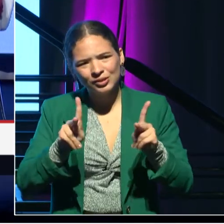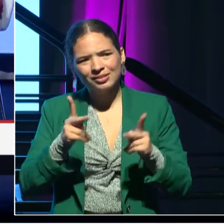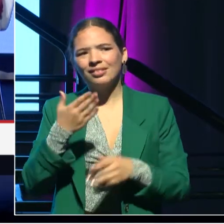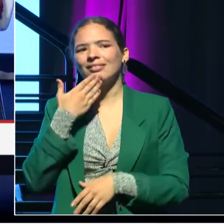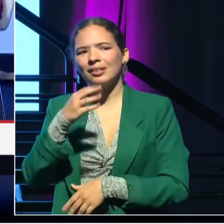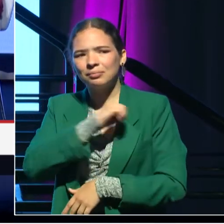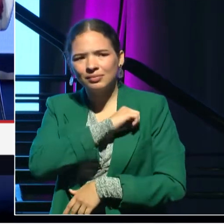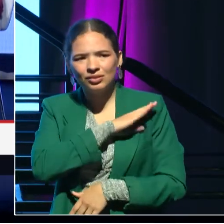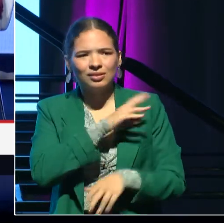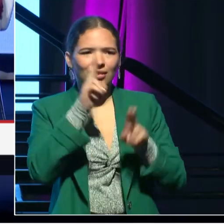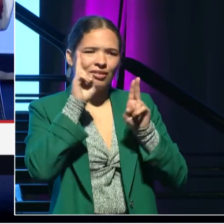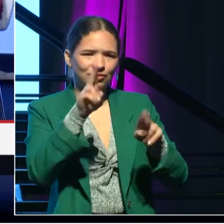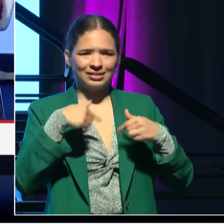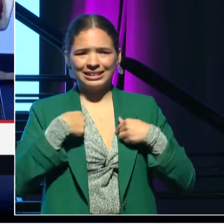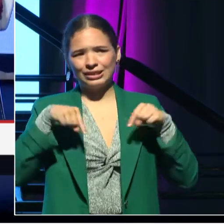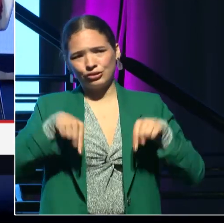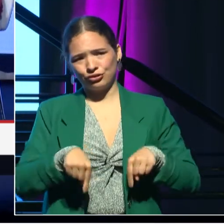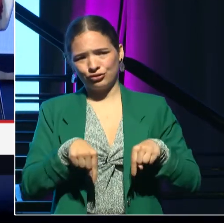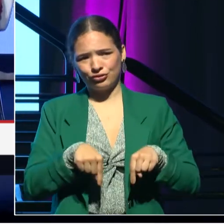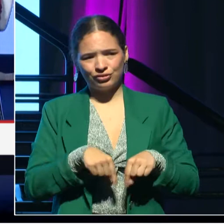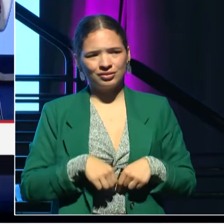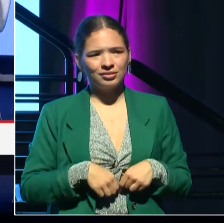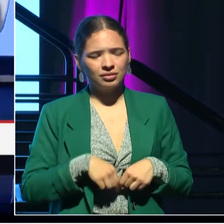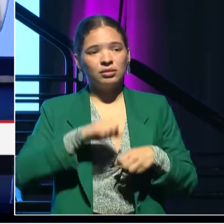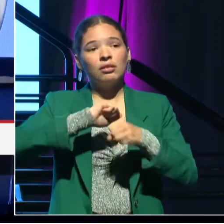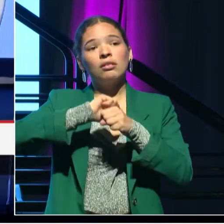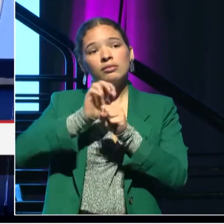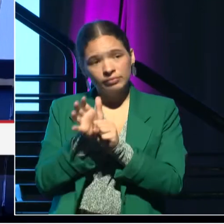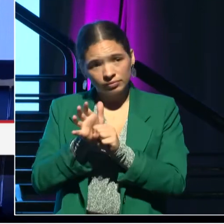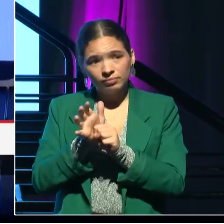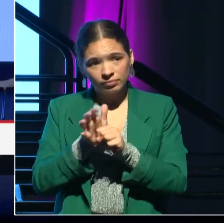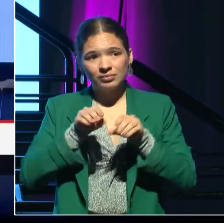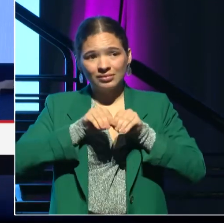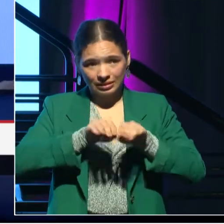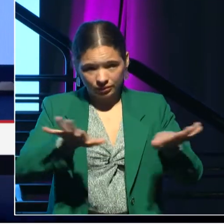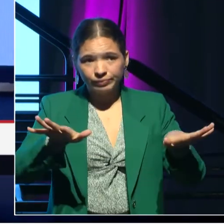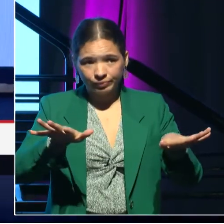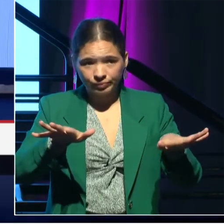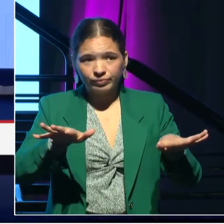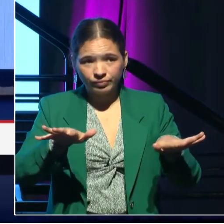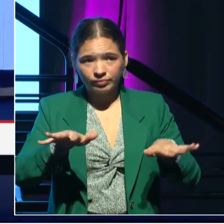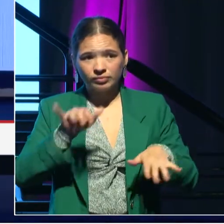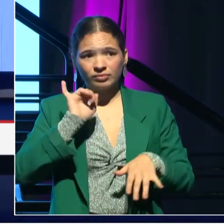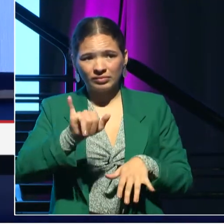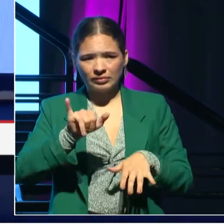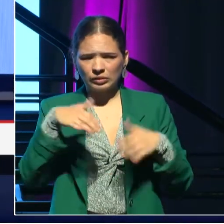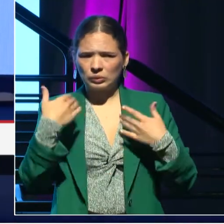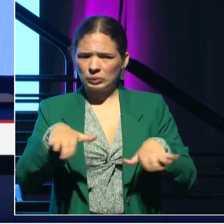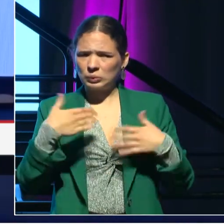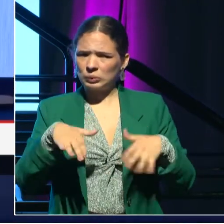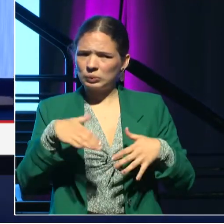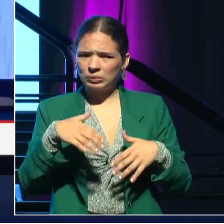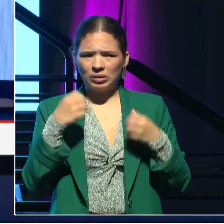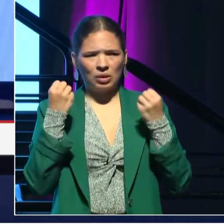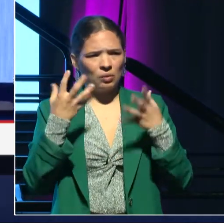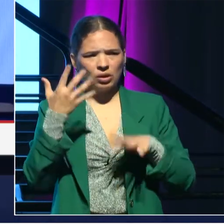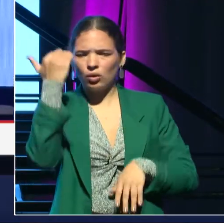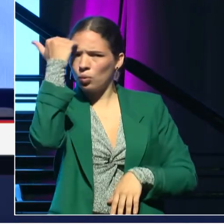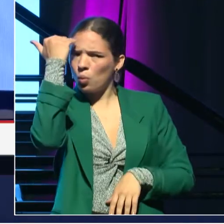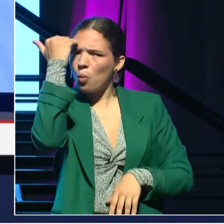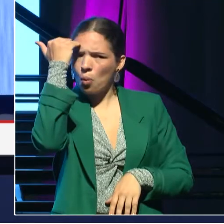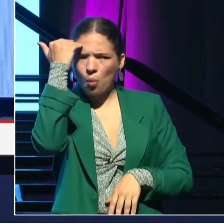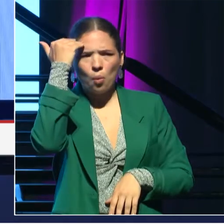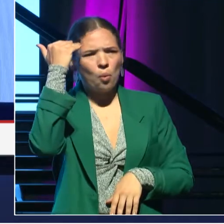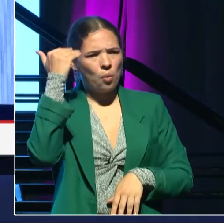here. So the COVID-19 pandemic, like you said, has exacerbated things that we already knew through our lived experiences as Black and